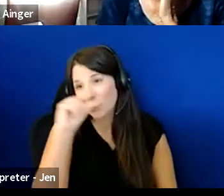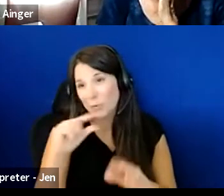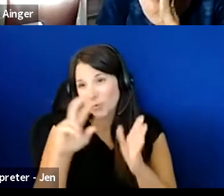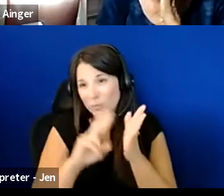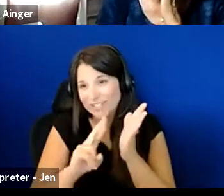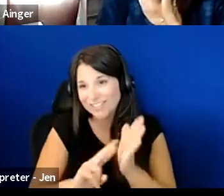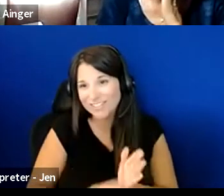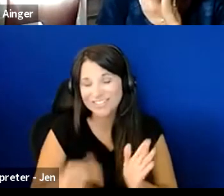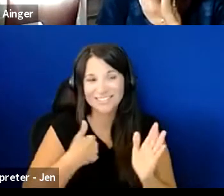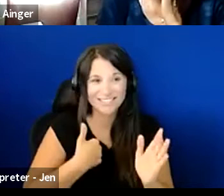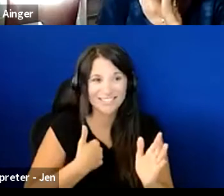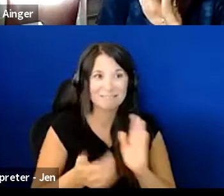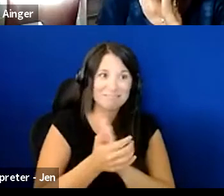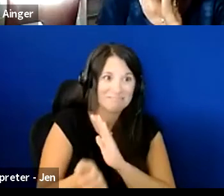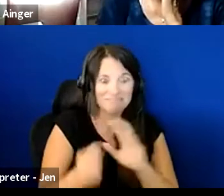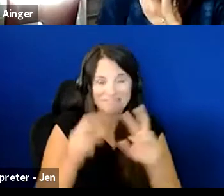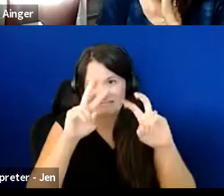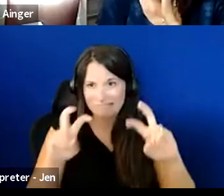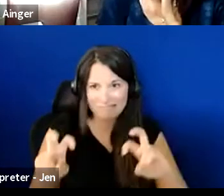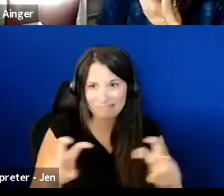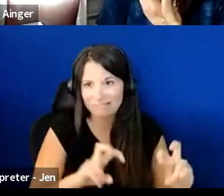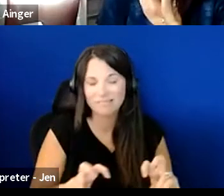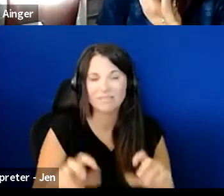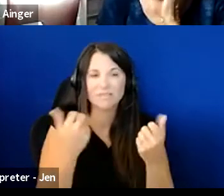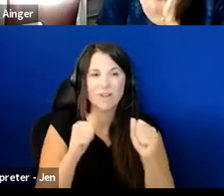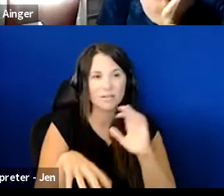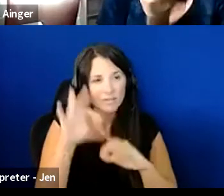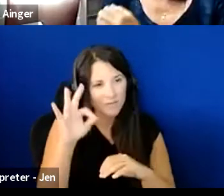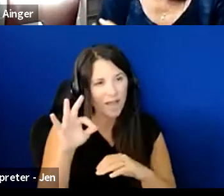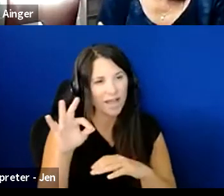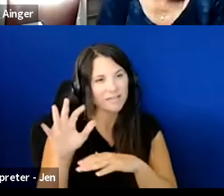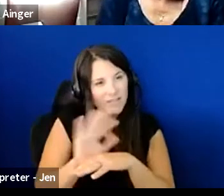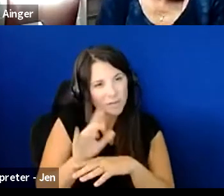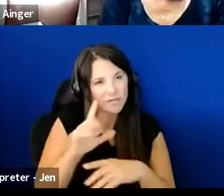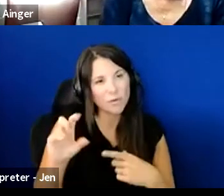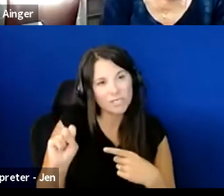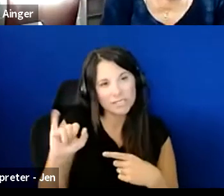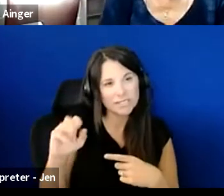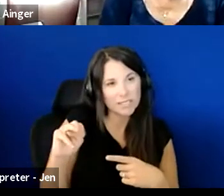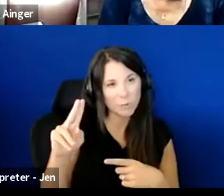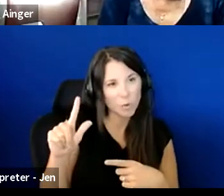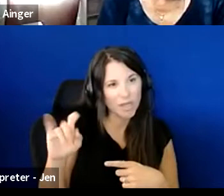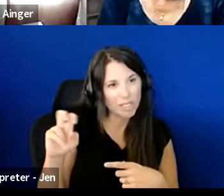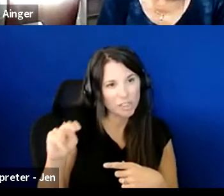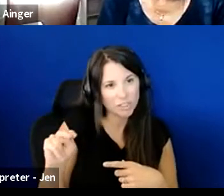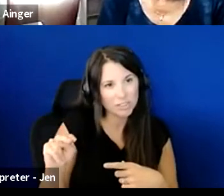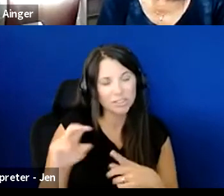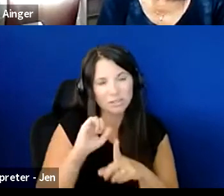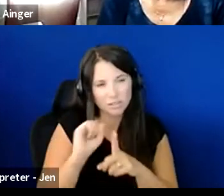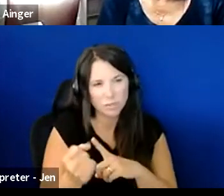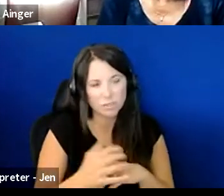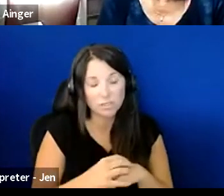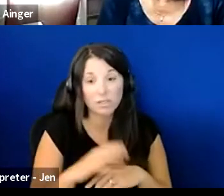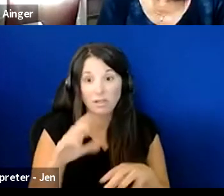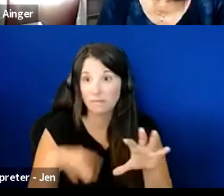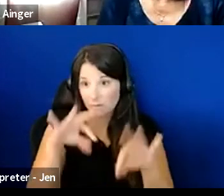and YouTube research, looking for videos of simulations, and so found a lot of